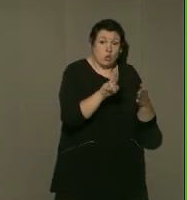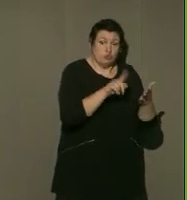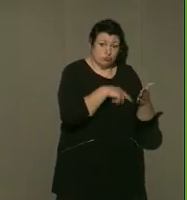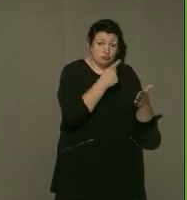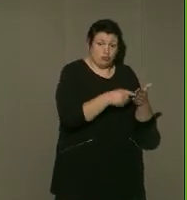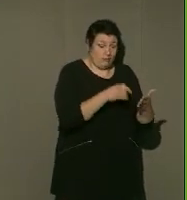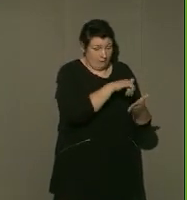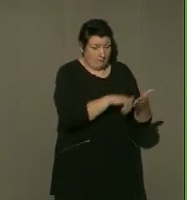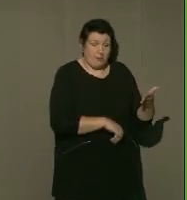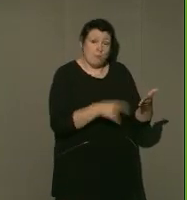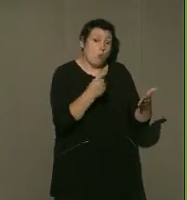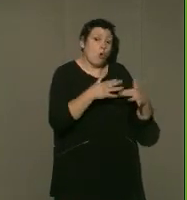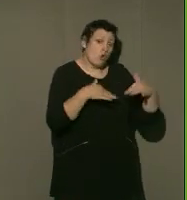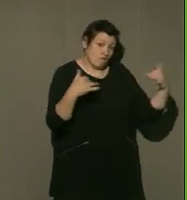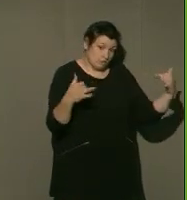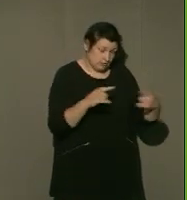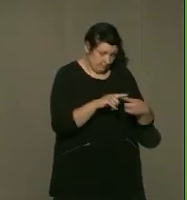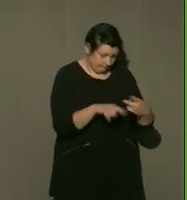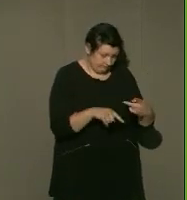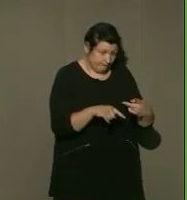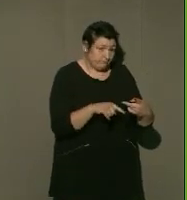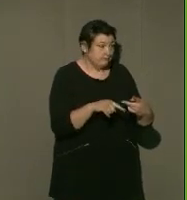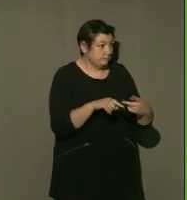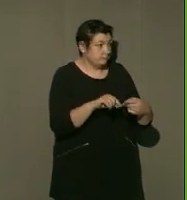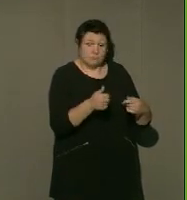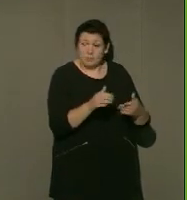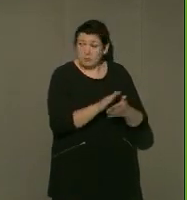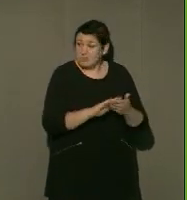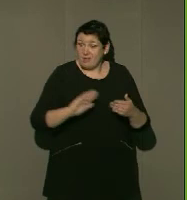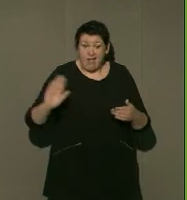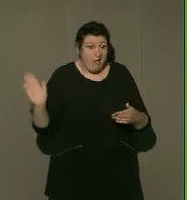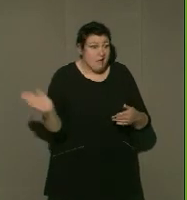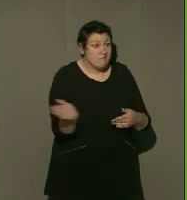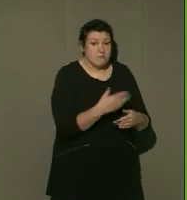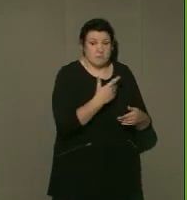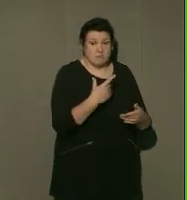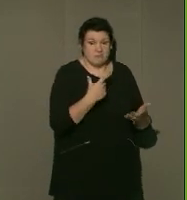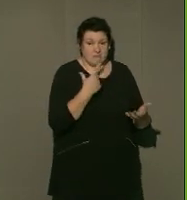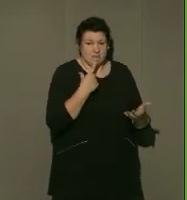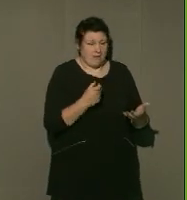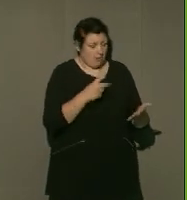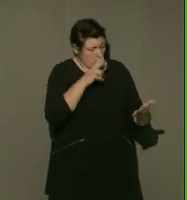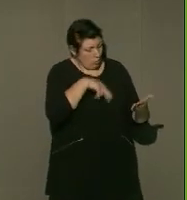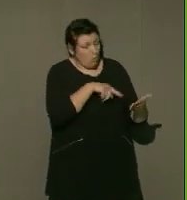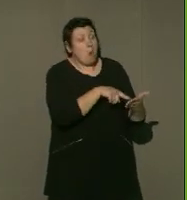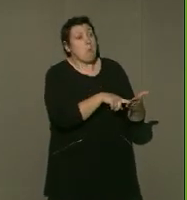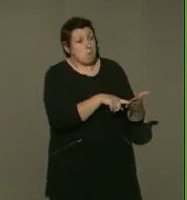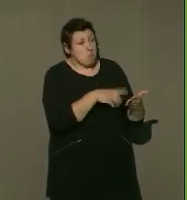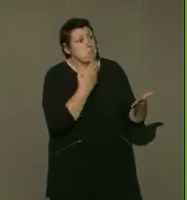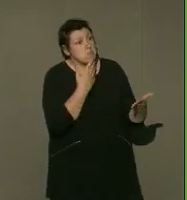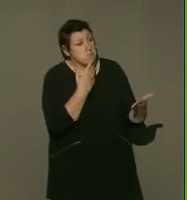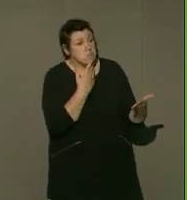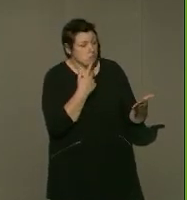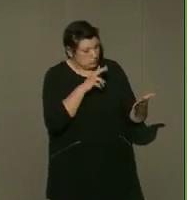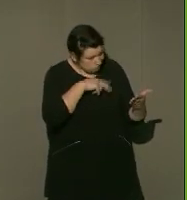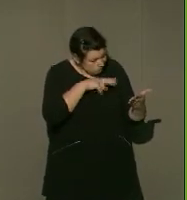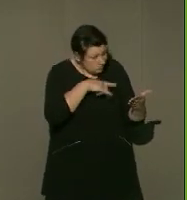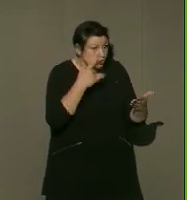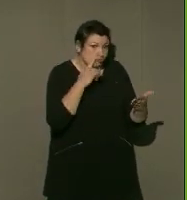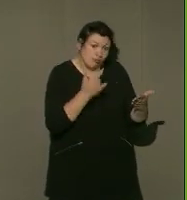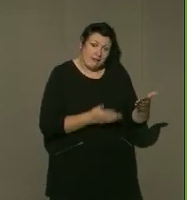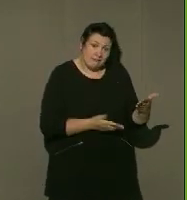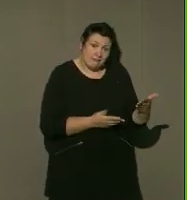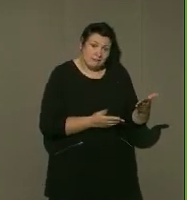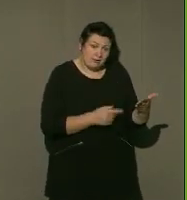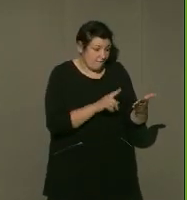to one conference, which everybody would have the opportunity to look at and scrutinize, and we would not